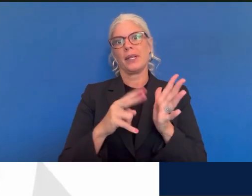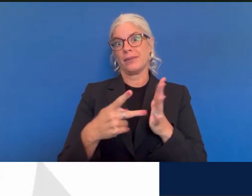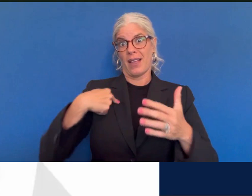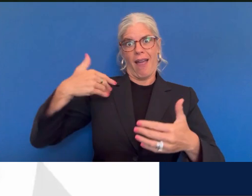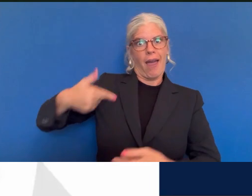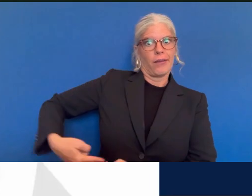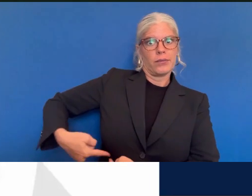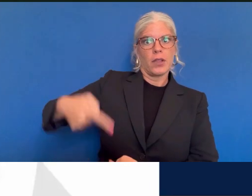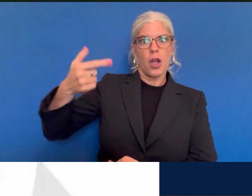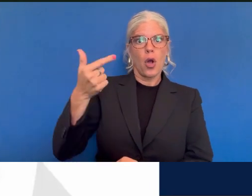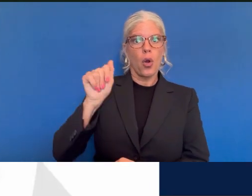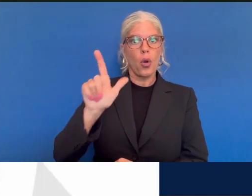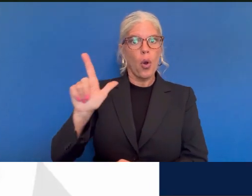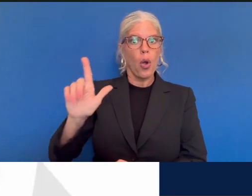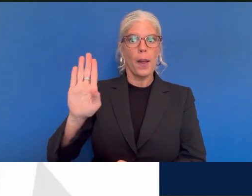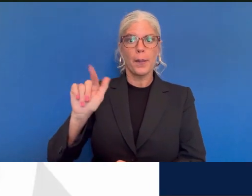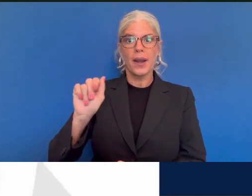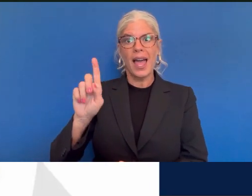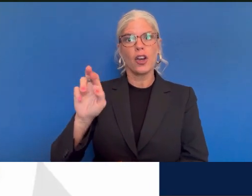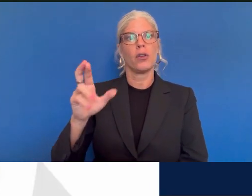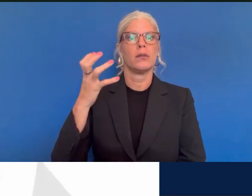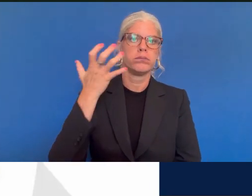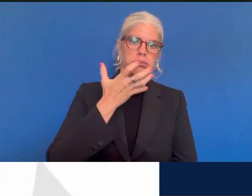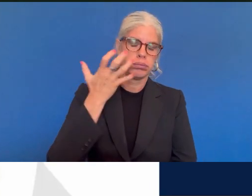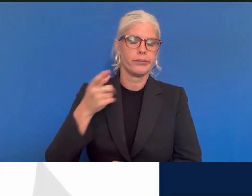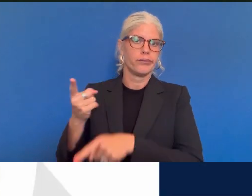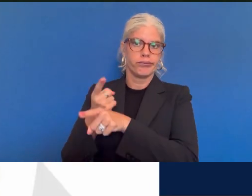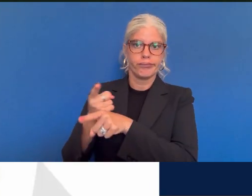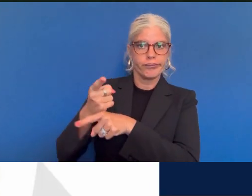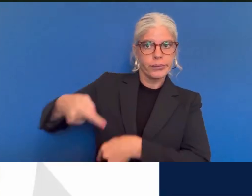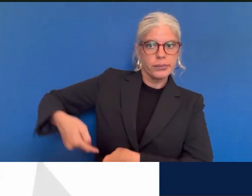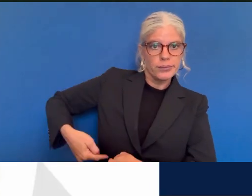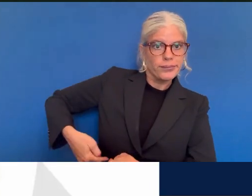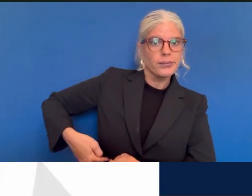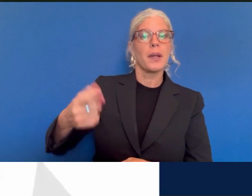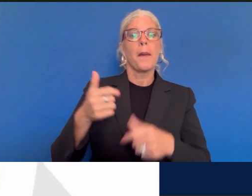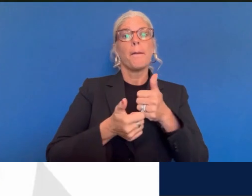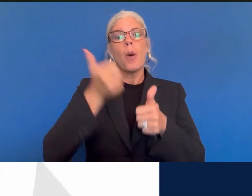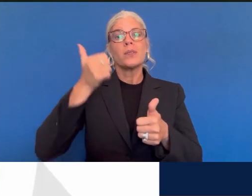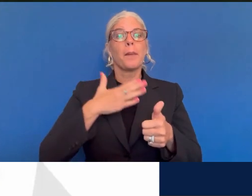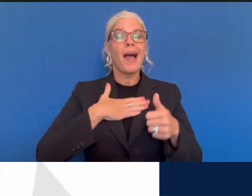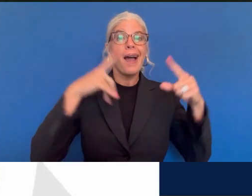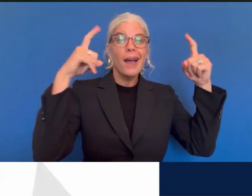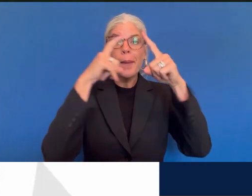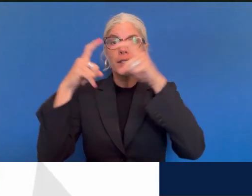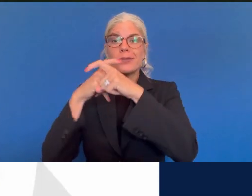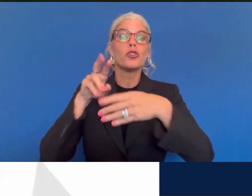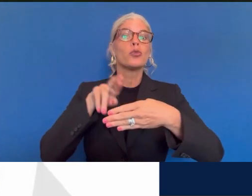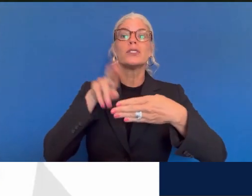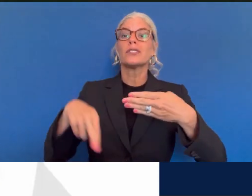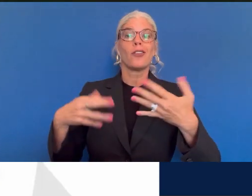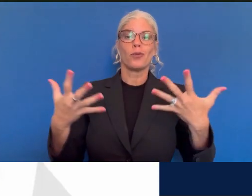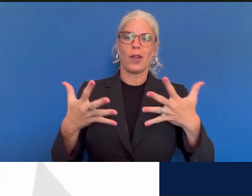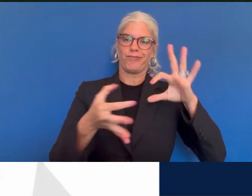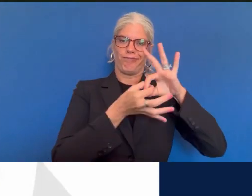swelling. I mean, I did have gallbladder, which you could say is quote regular, but most of my complications